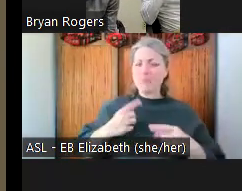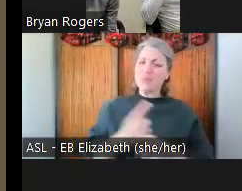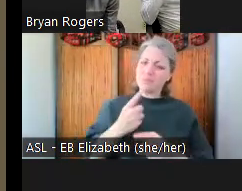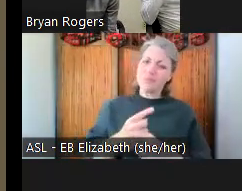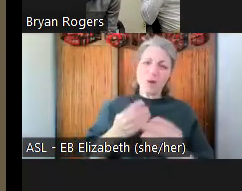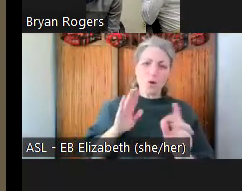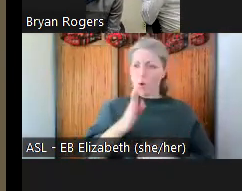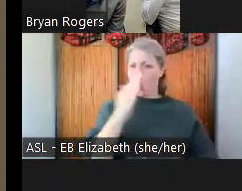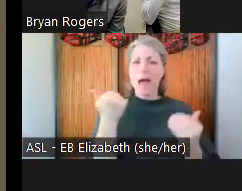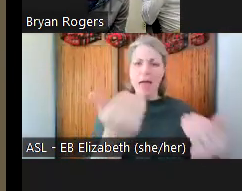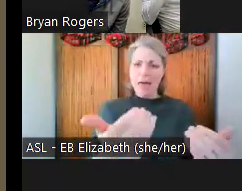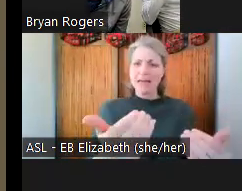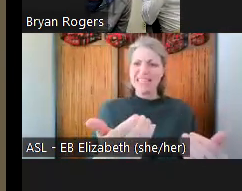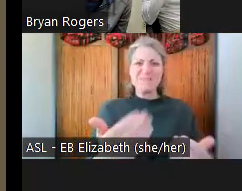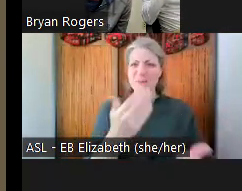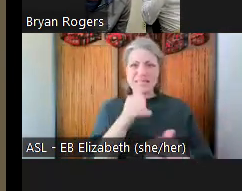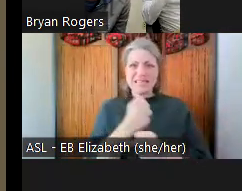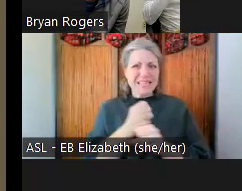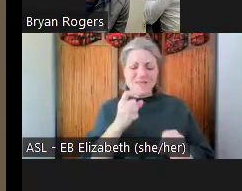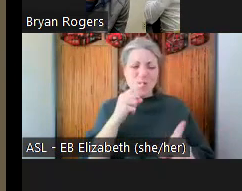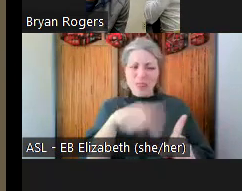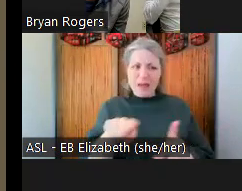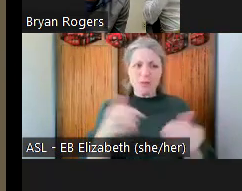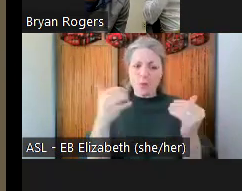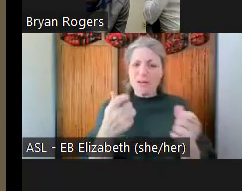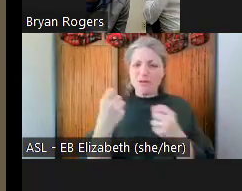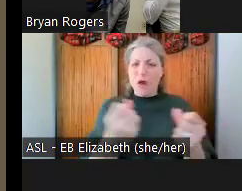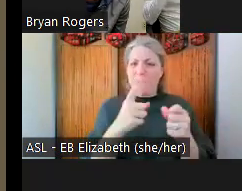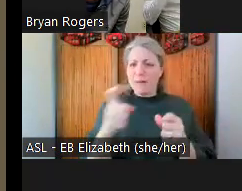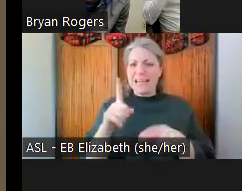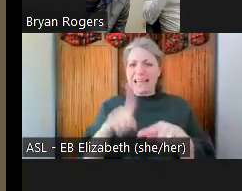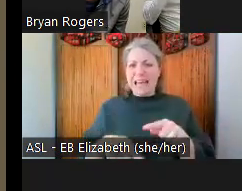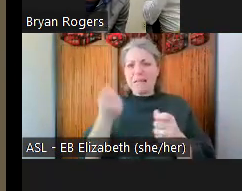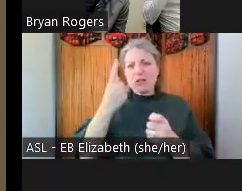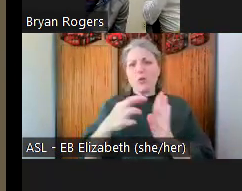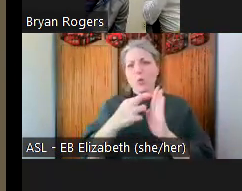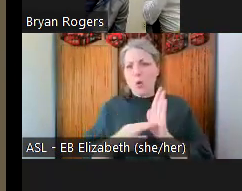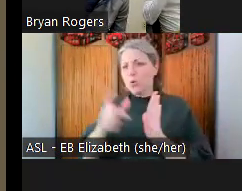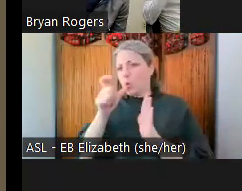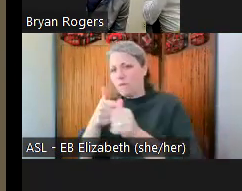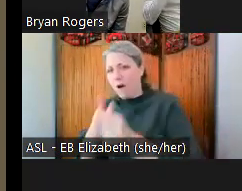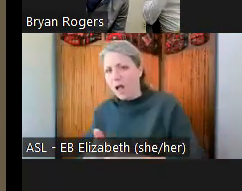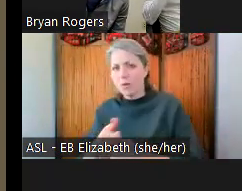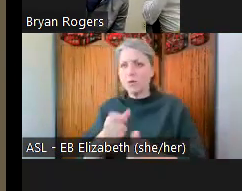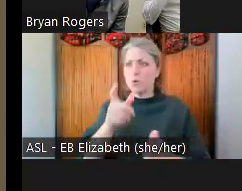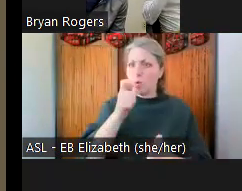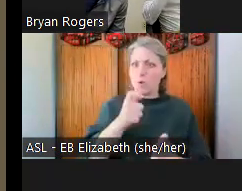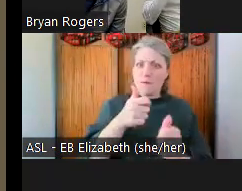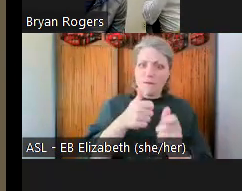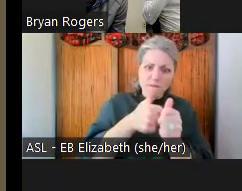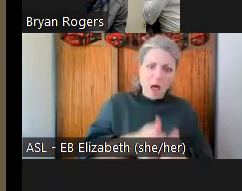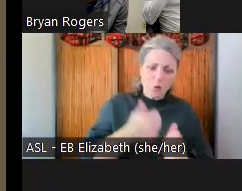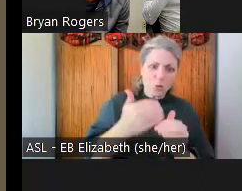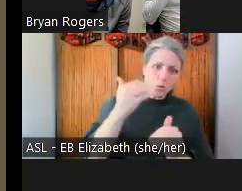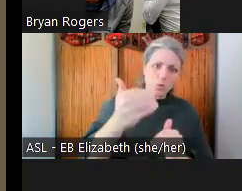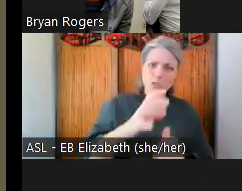drive. So just a lot of different ways we have to communicate. Some people, and again,